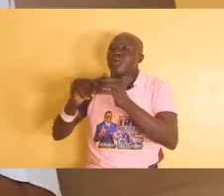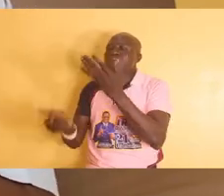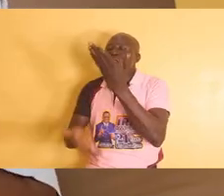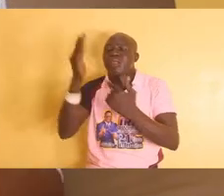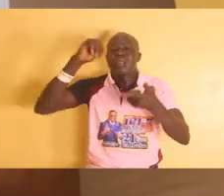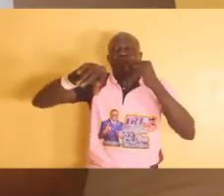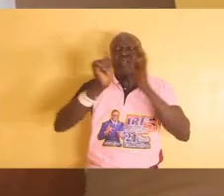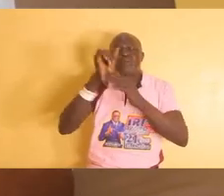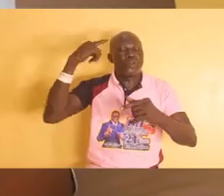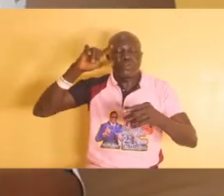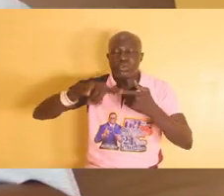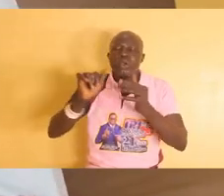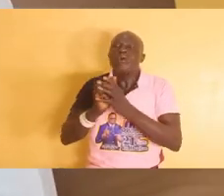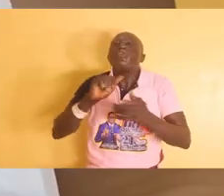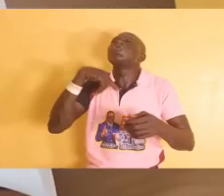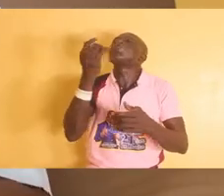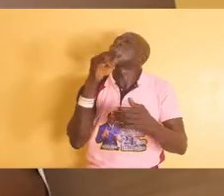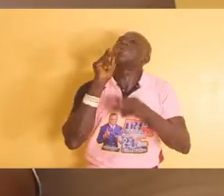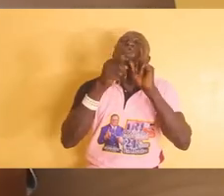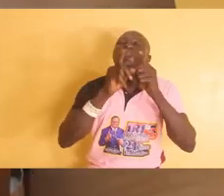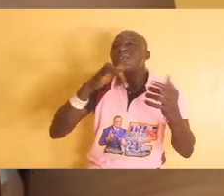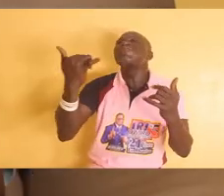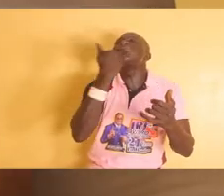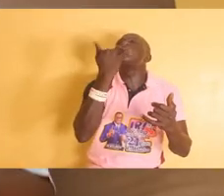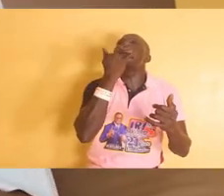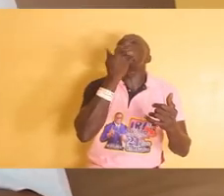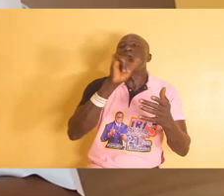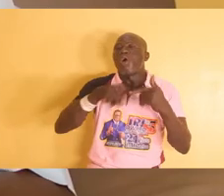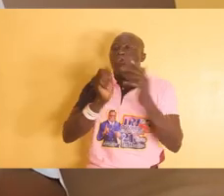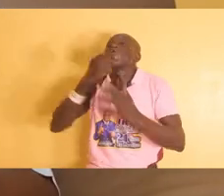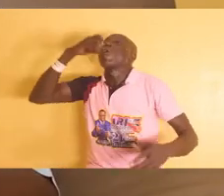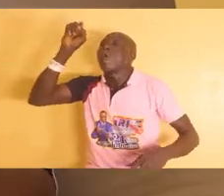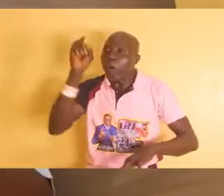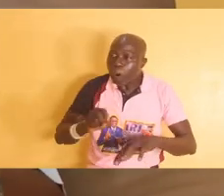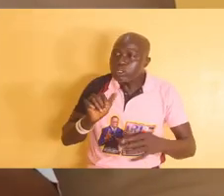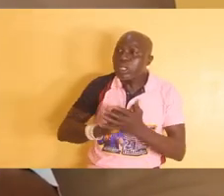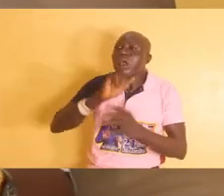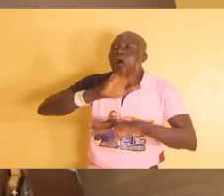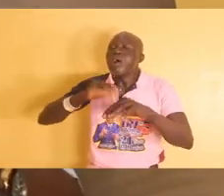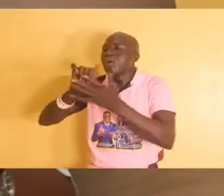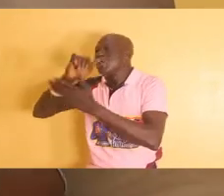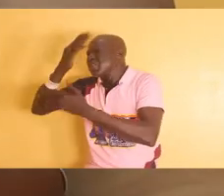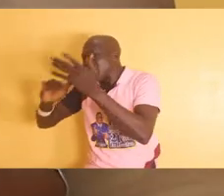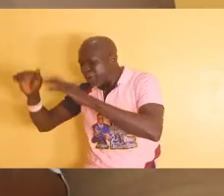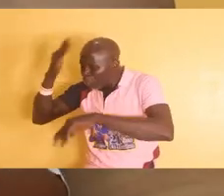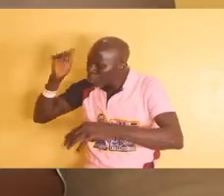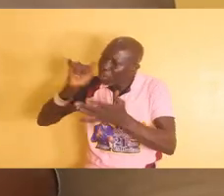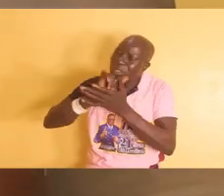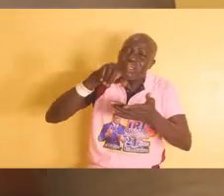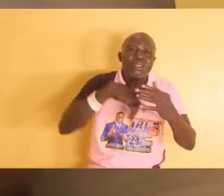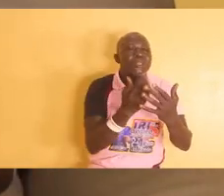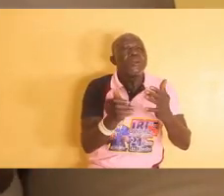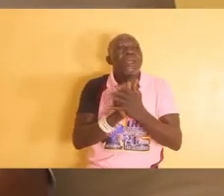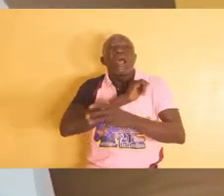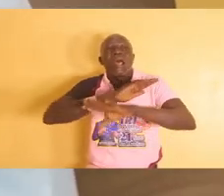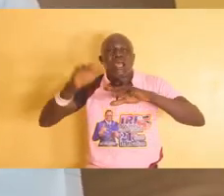chú. Láti sọ̀rọ̀ òdì. To speak negatively. Àbí láti ṣépè. Or to curse. Àwọn ìpè ní ẹ̀ma dára àwọn mọ̀. The internal call they know